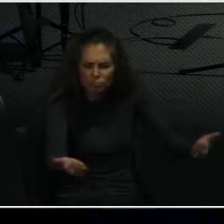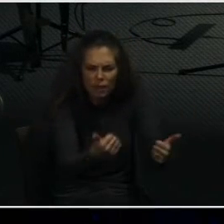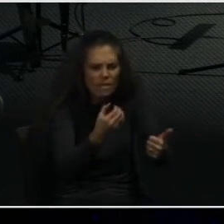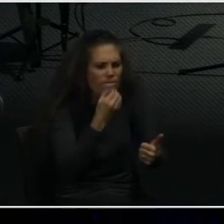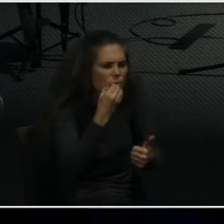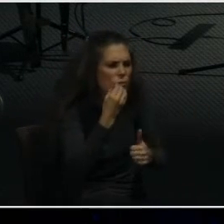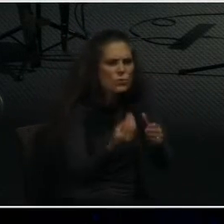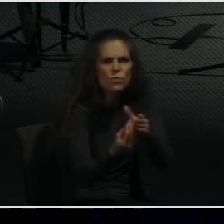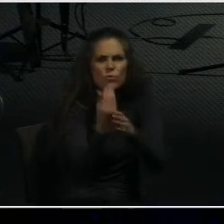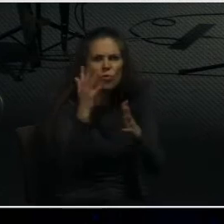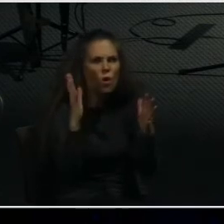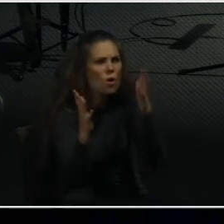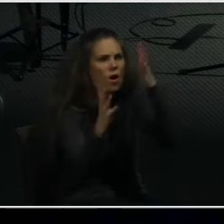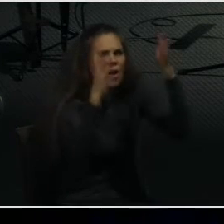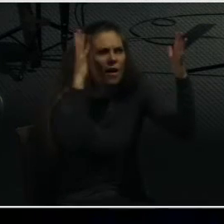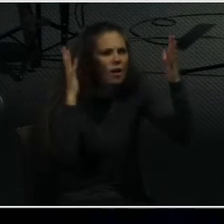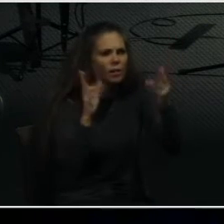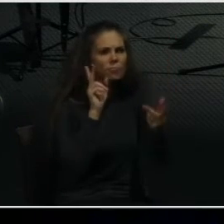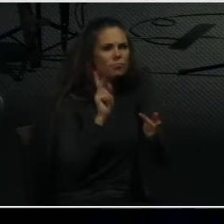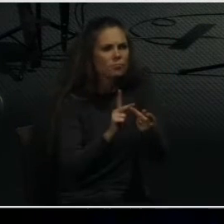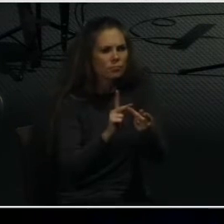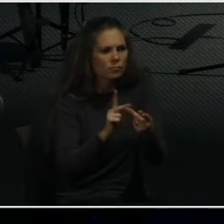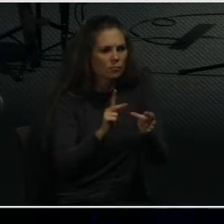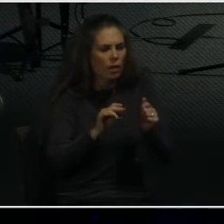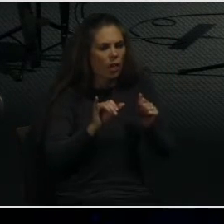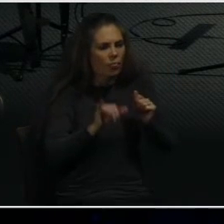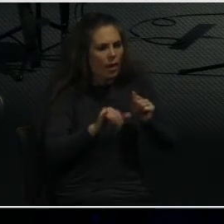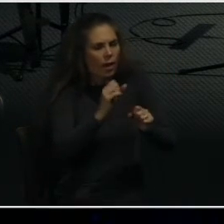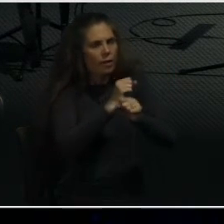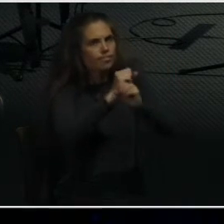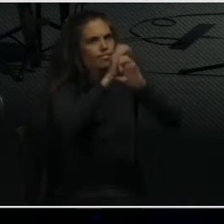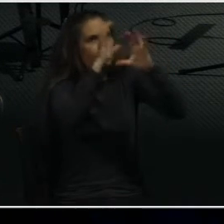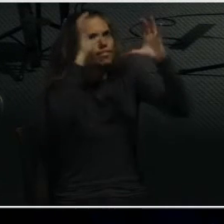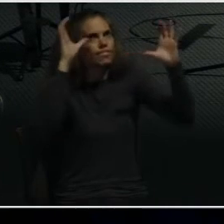and bounty and healing.